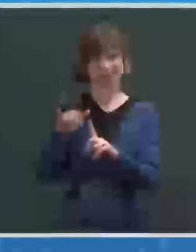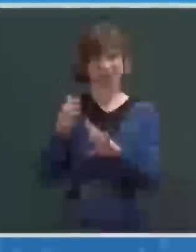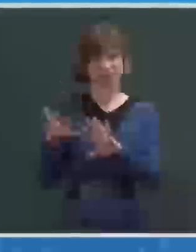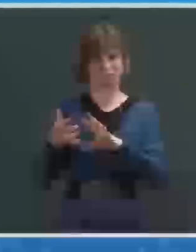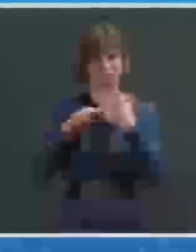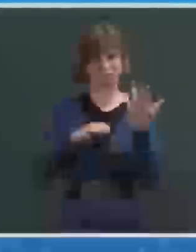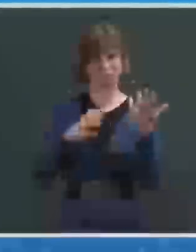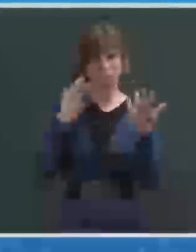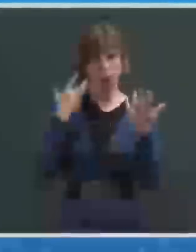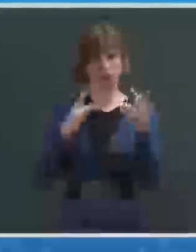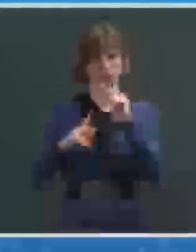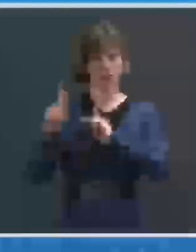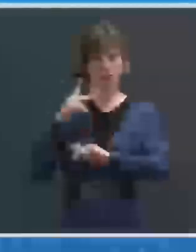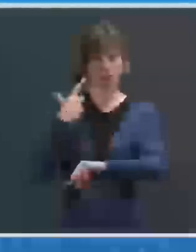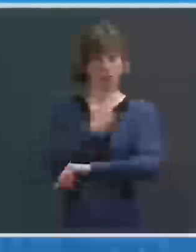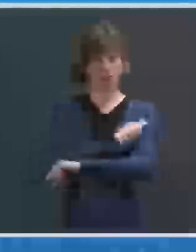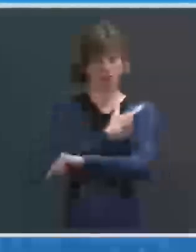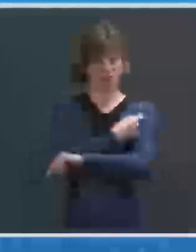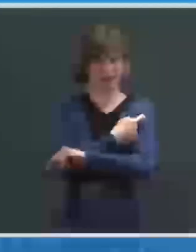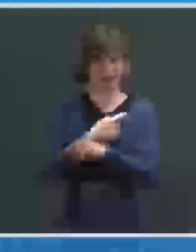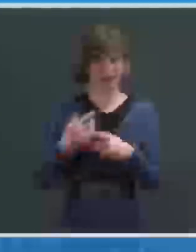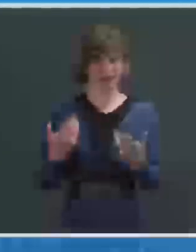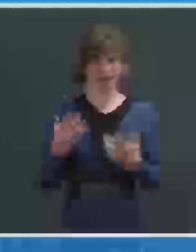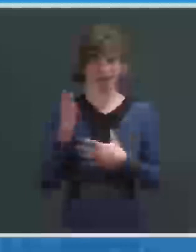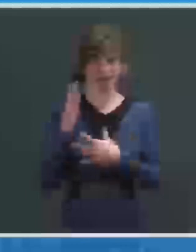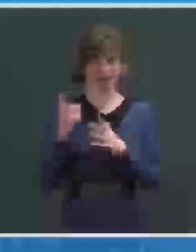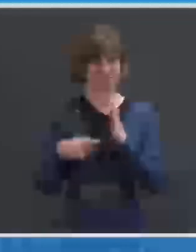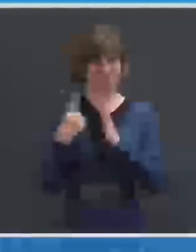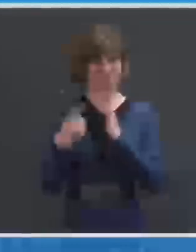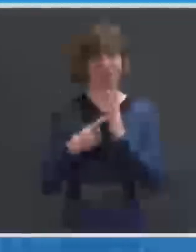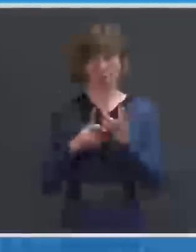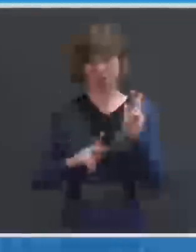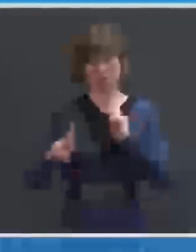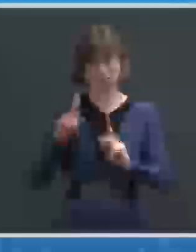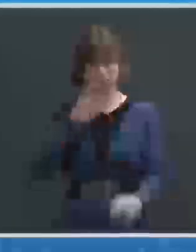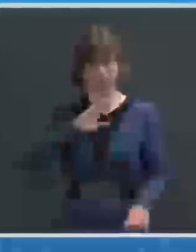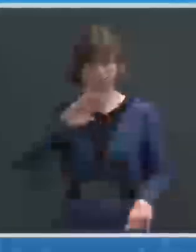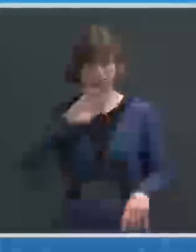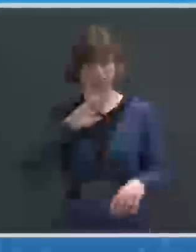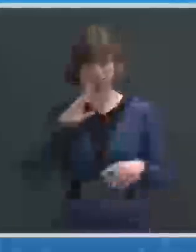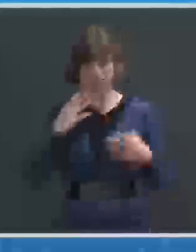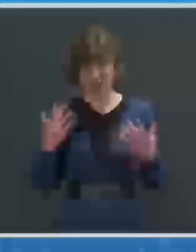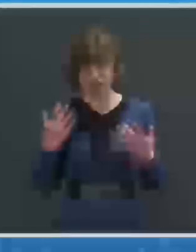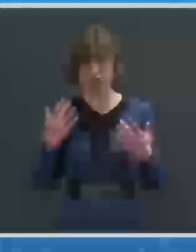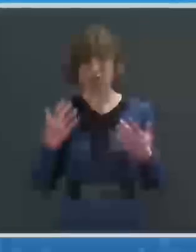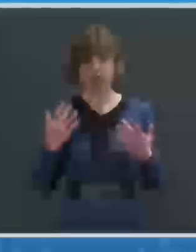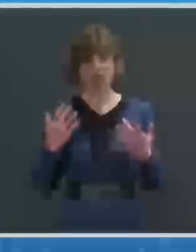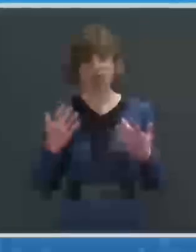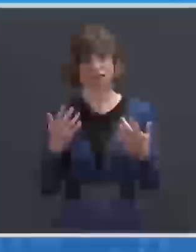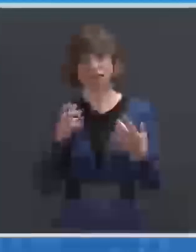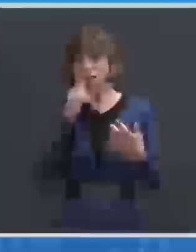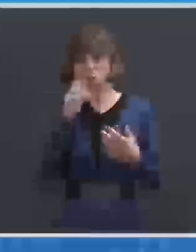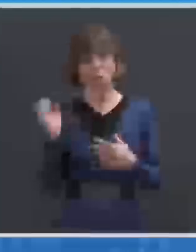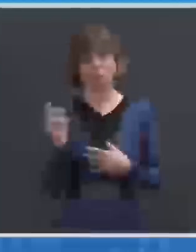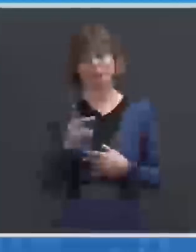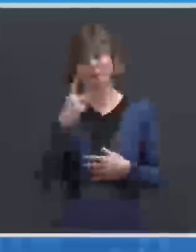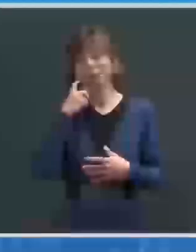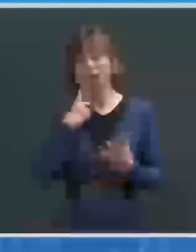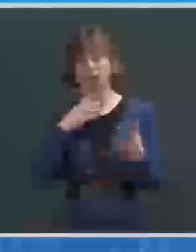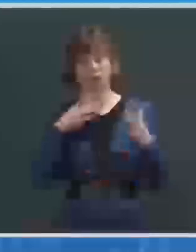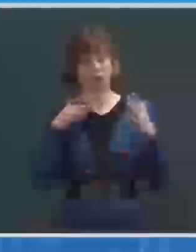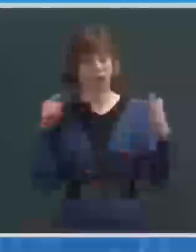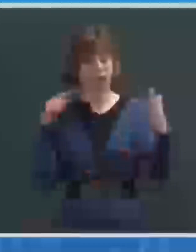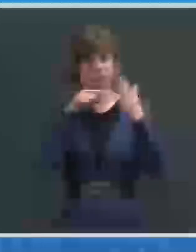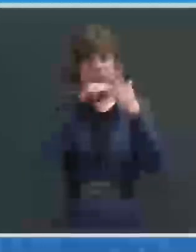vaccinated in a lot of the country. And in some cases, this is frustrating people who aren't coming back because they couldn't get through.